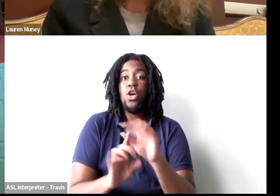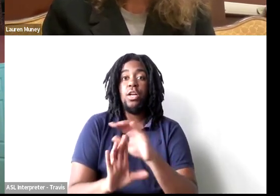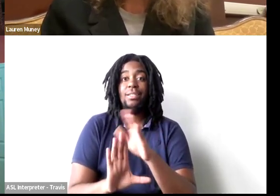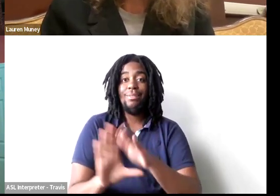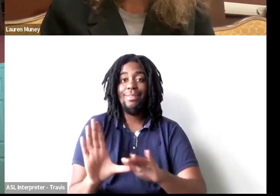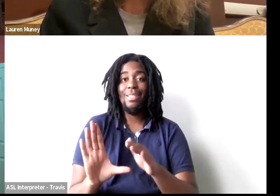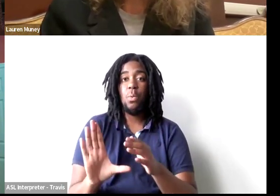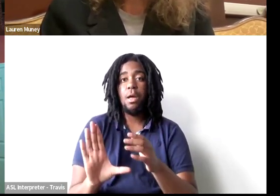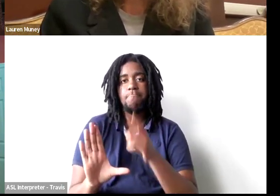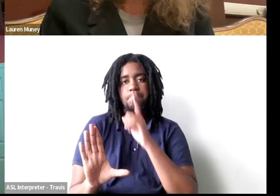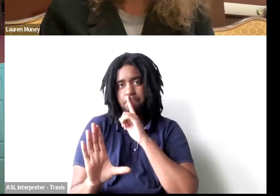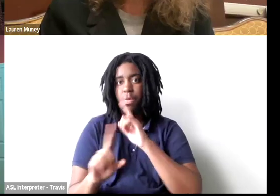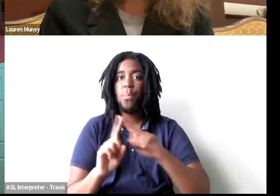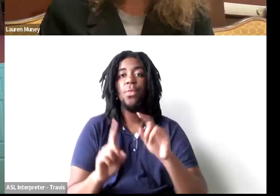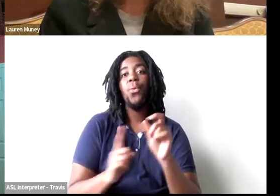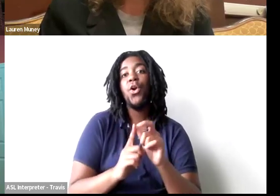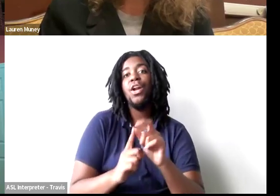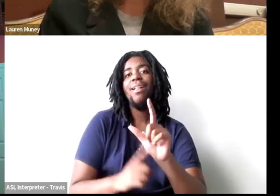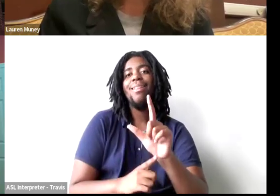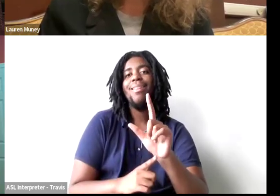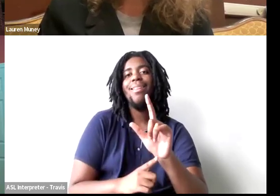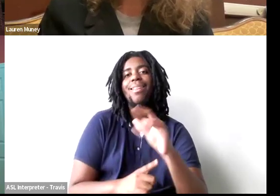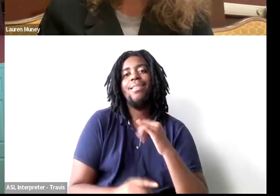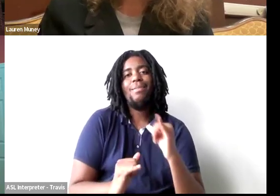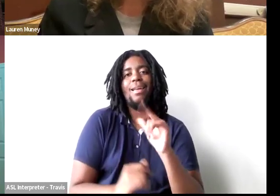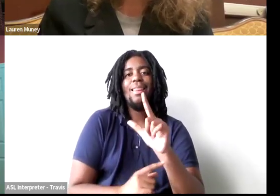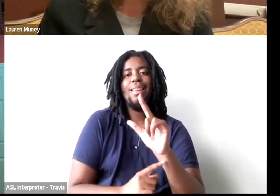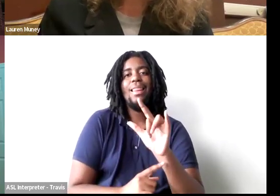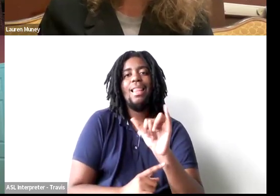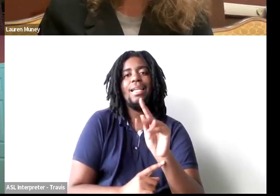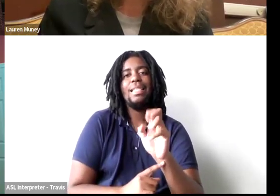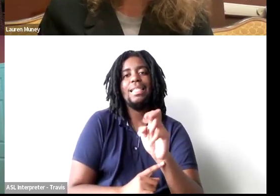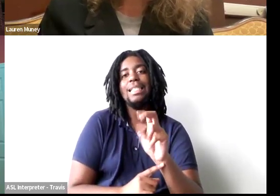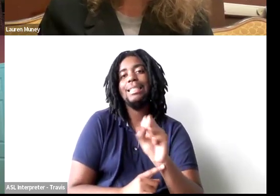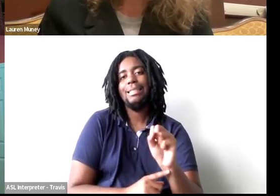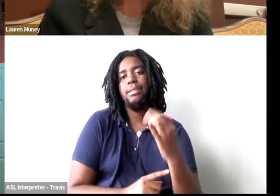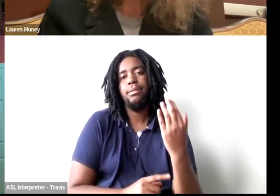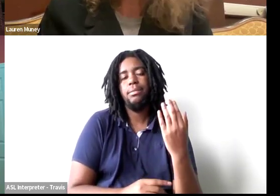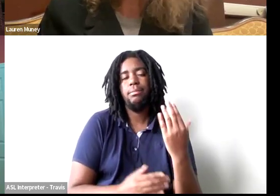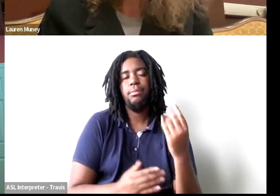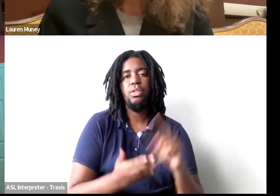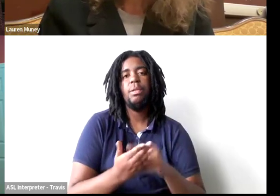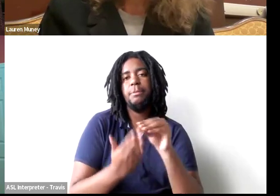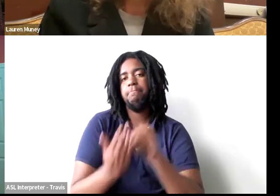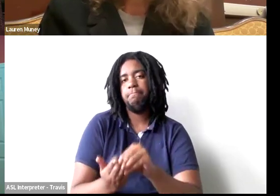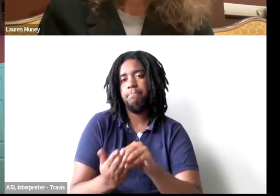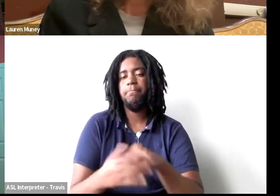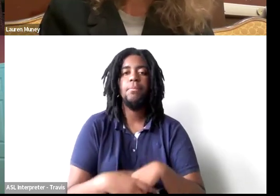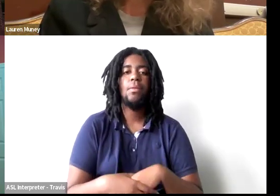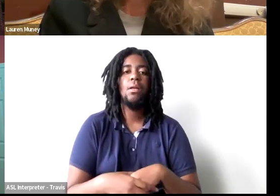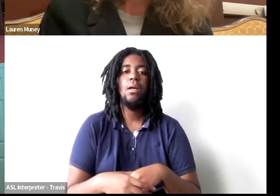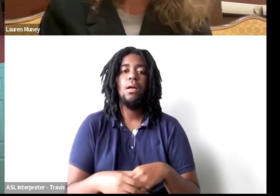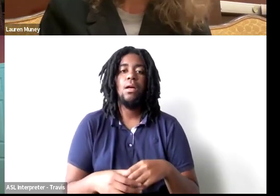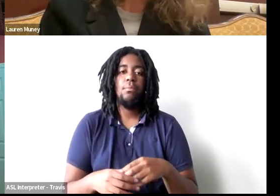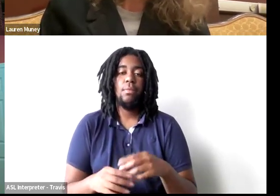substitute for, they might not say profile cutter, but they might say likeness artist. I